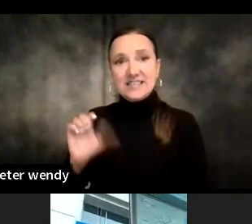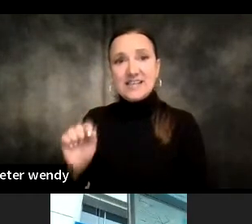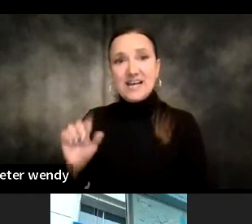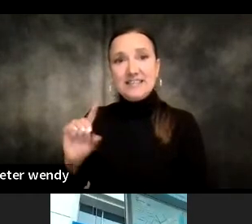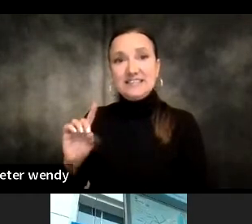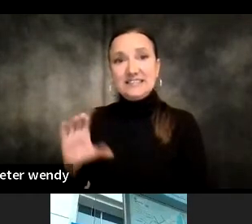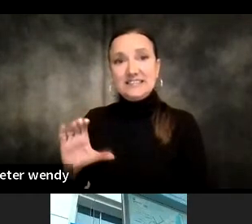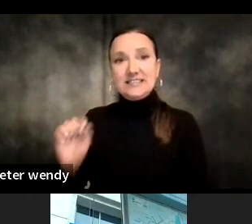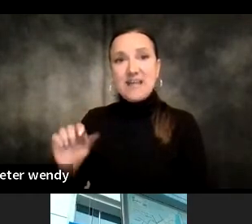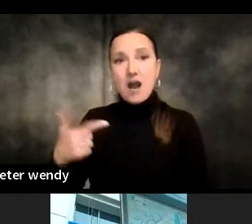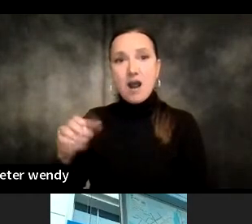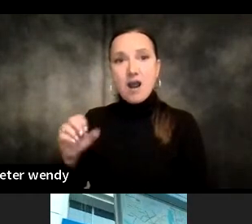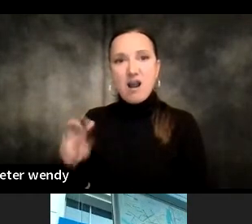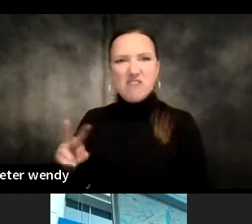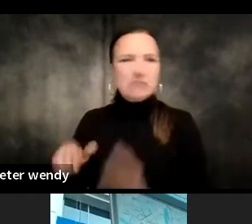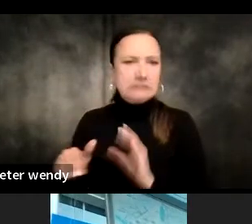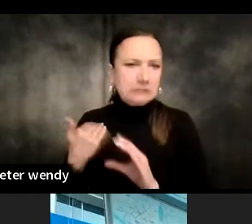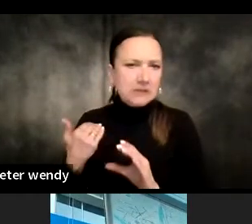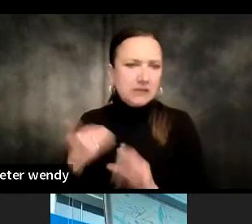5d05@anc.dc.gov.